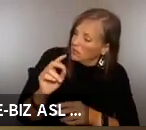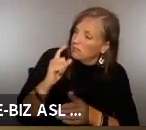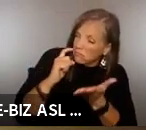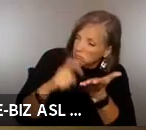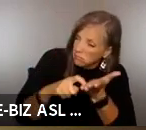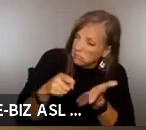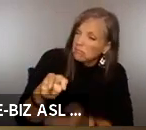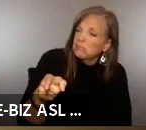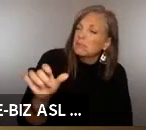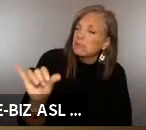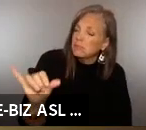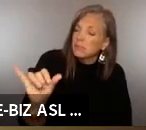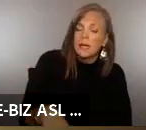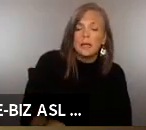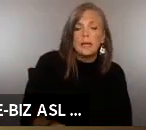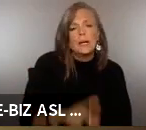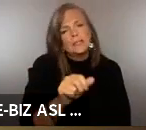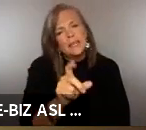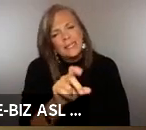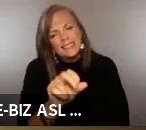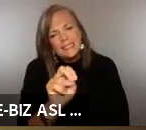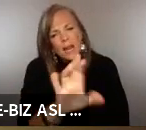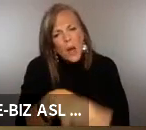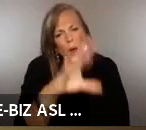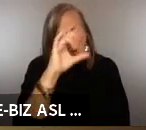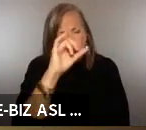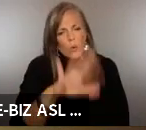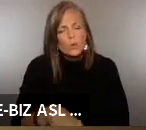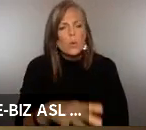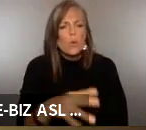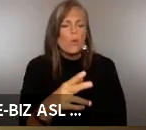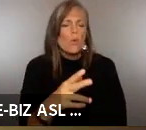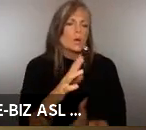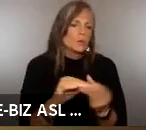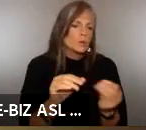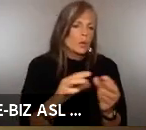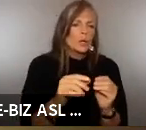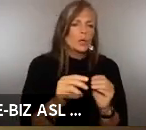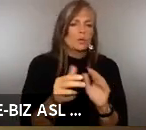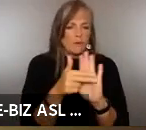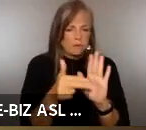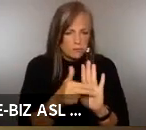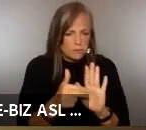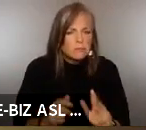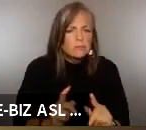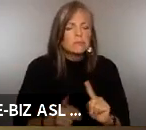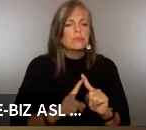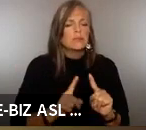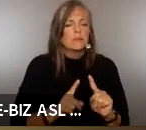story, and you were, diagnosed at a young age with a myriad of different challenges.